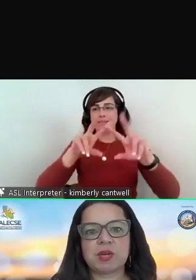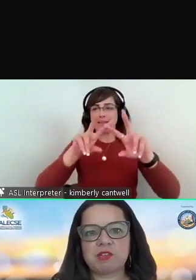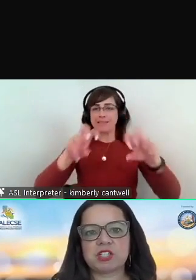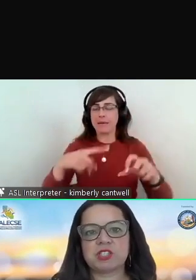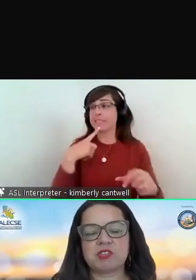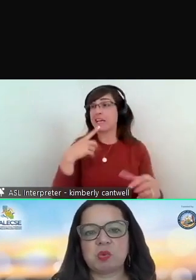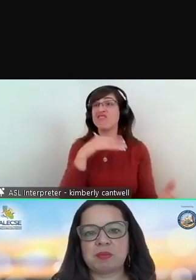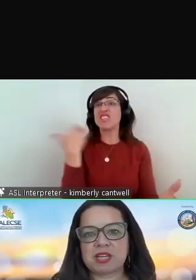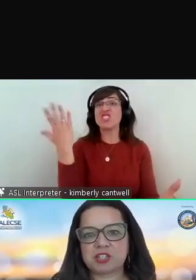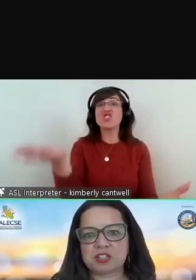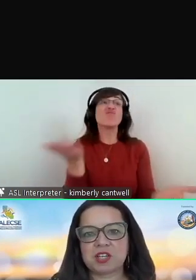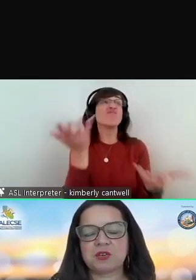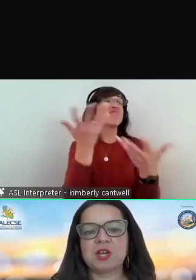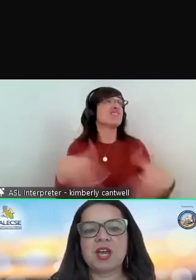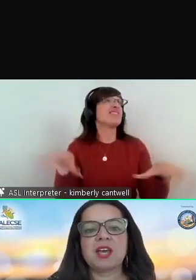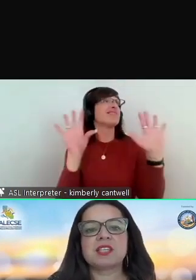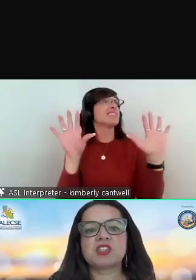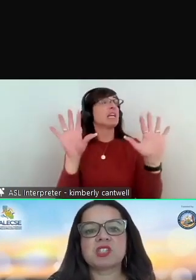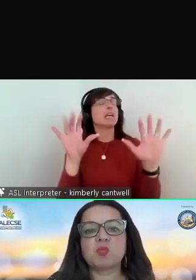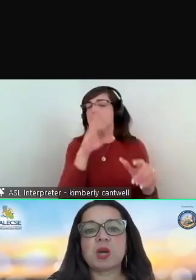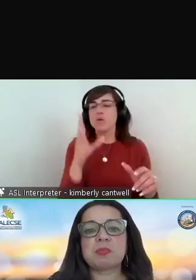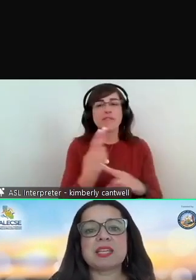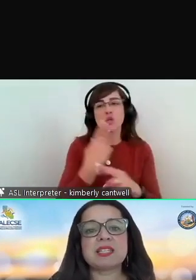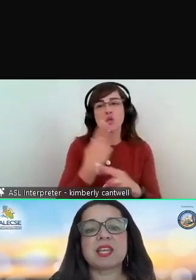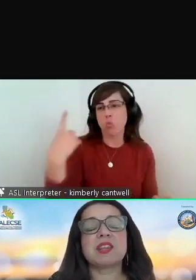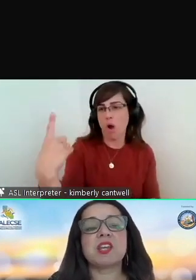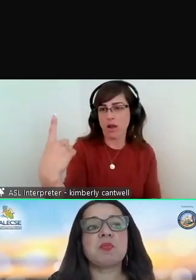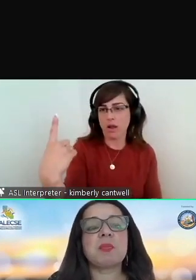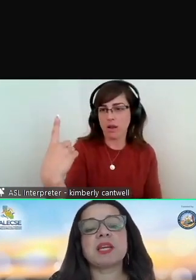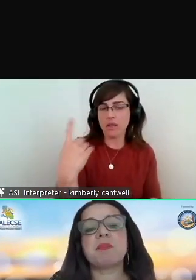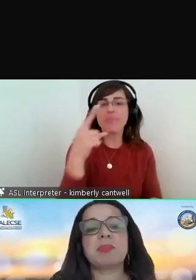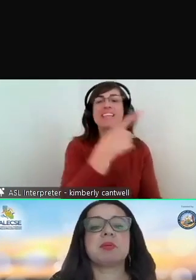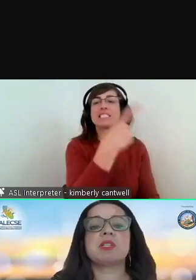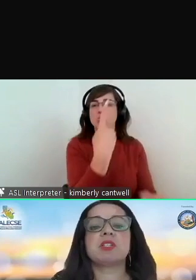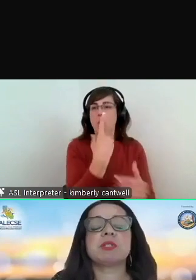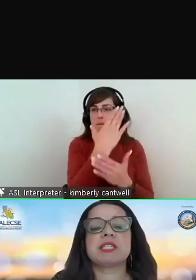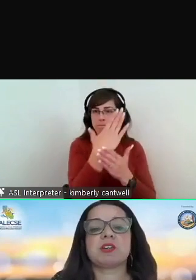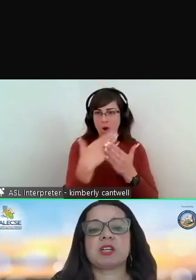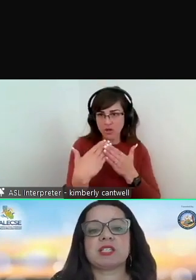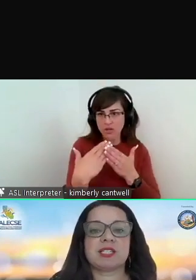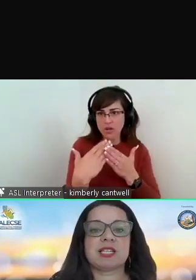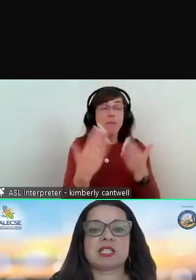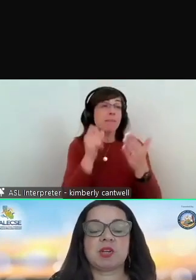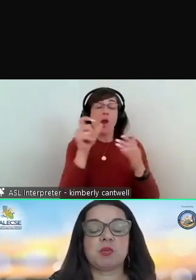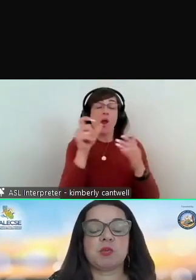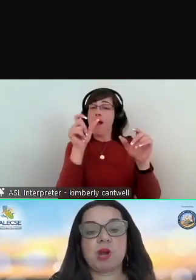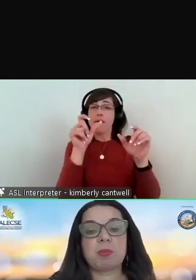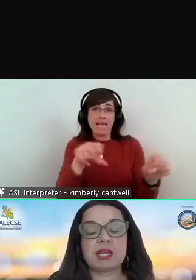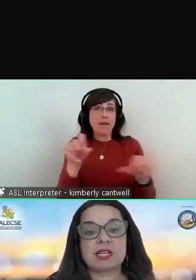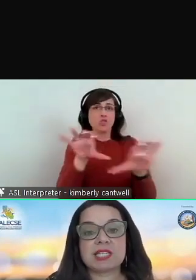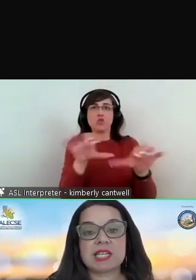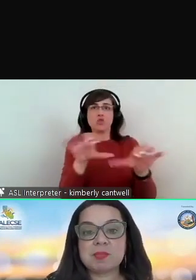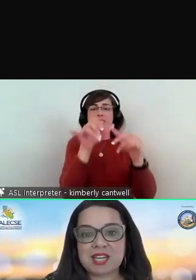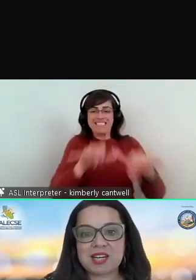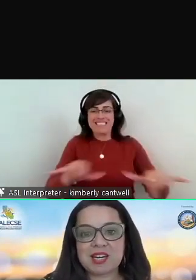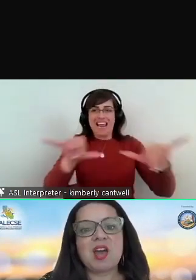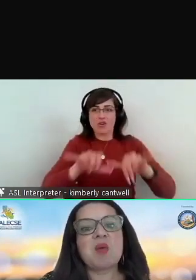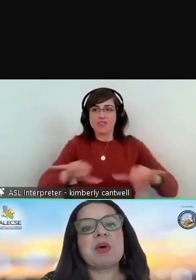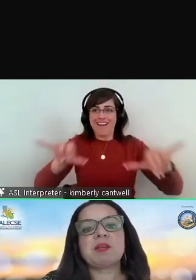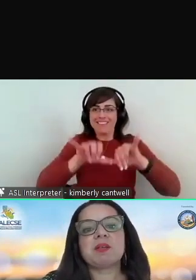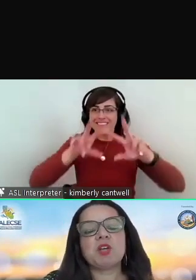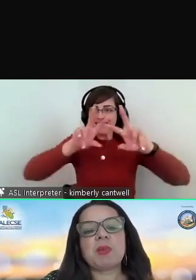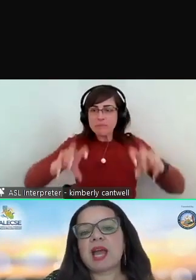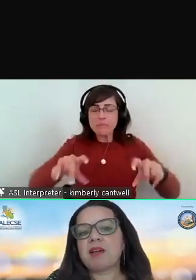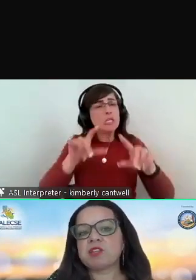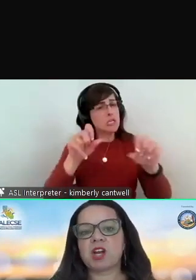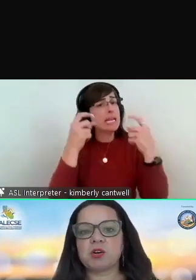You would never just use one measure. So this is just one piece that you may not be able to do a standardized assessment. You're probably going to attempt it,